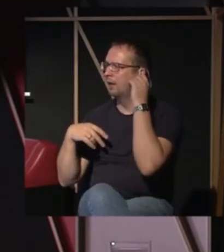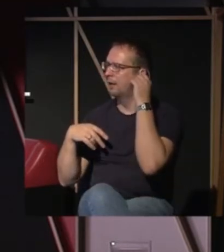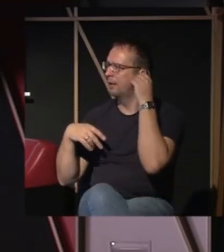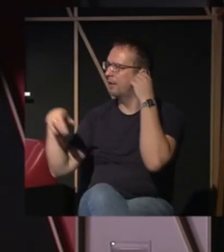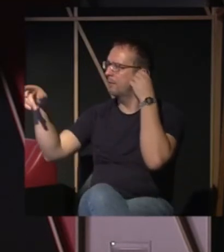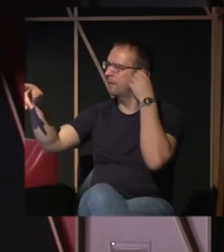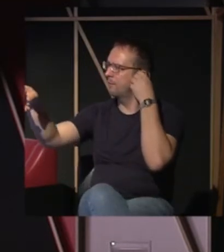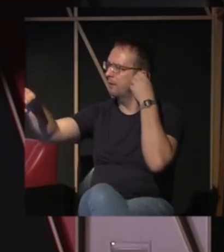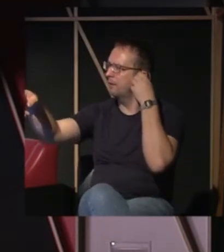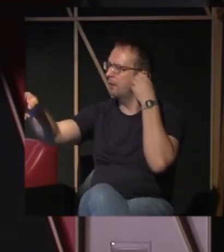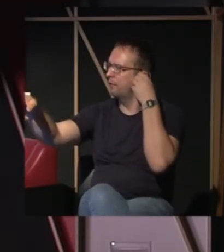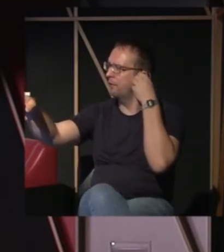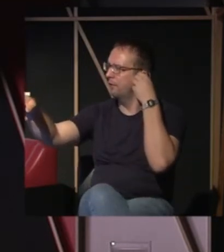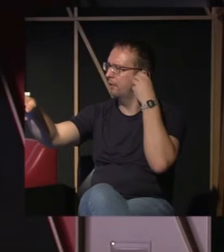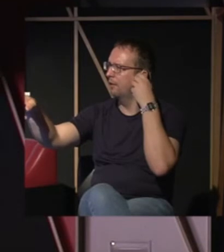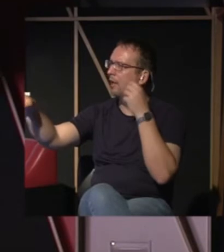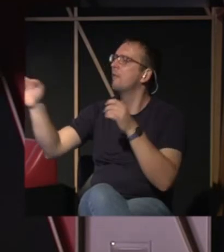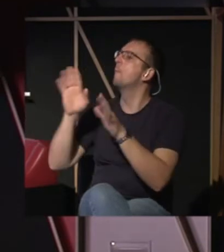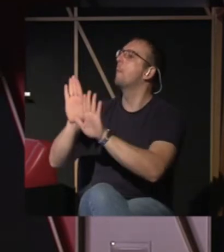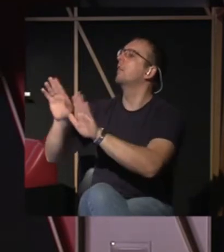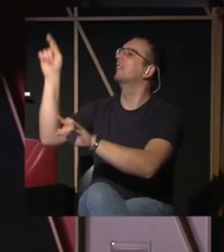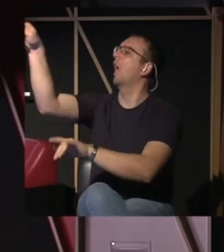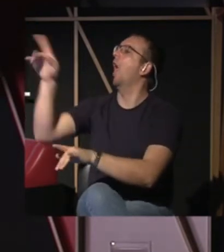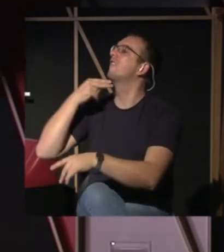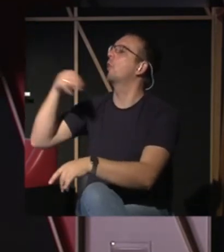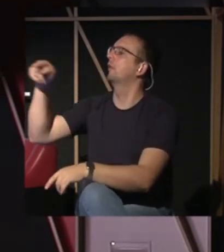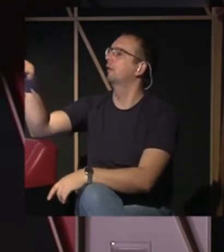No. It's Pavel. No.